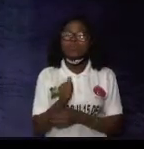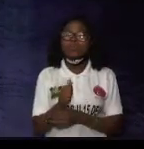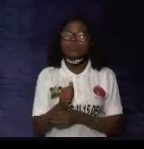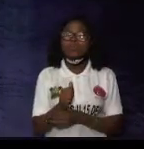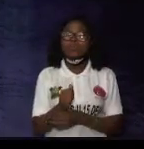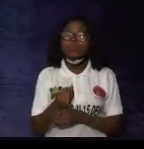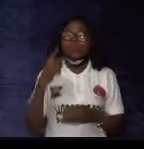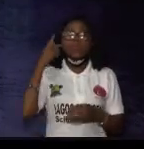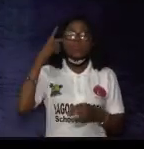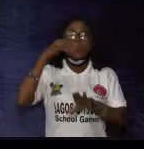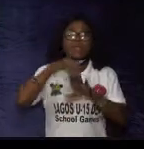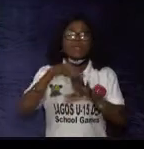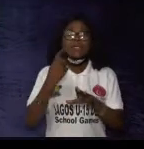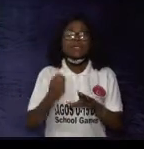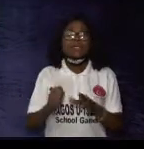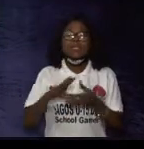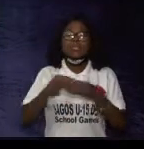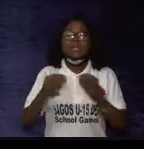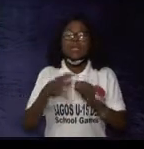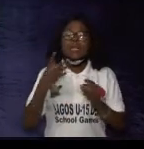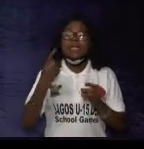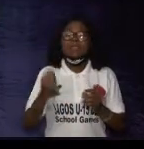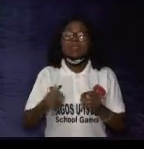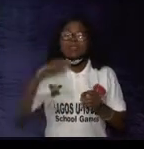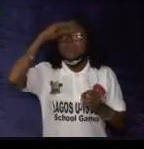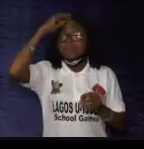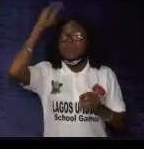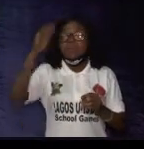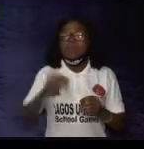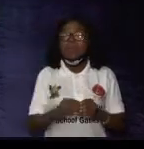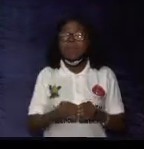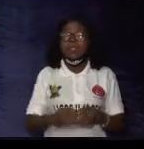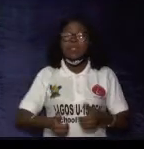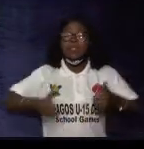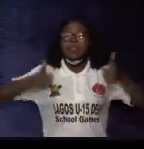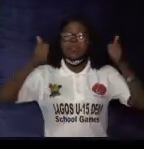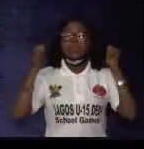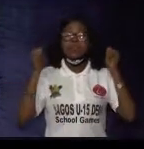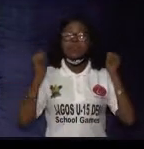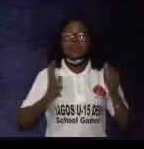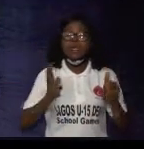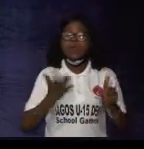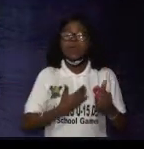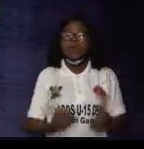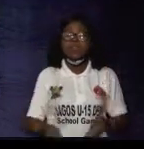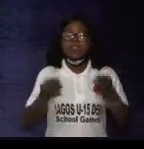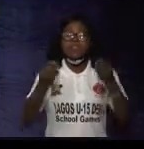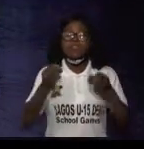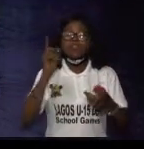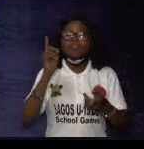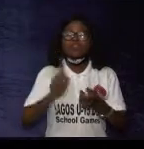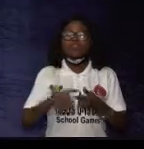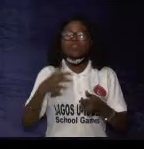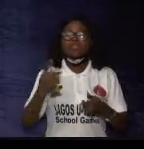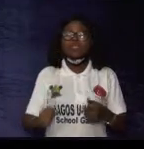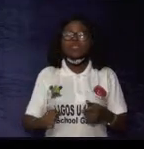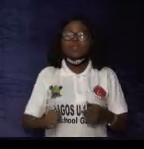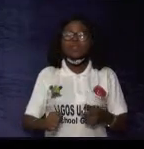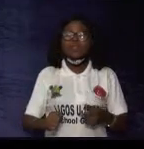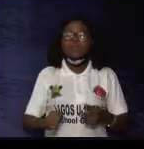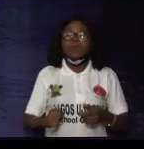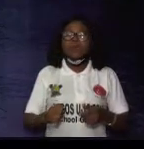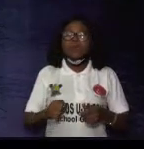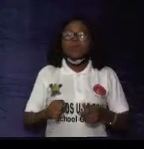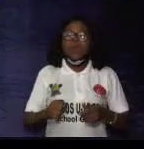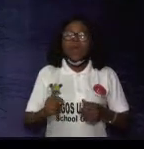Yes. Look at the sentence. The man turned down our invitation to the prize-giving ceremony.